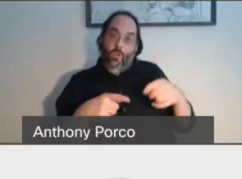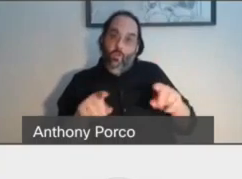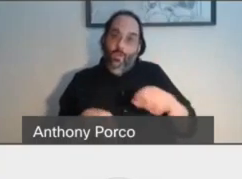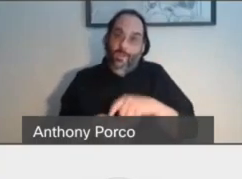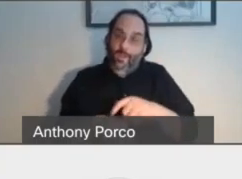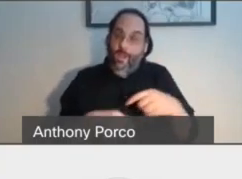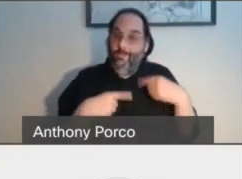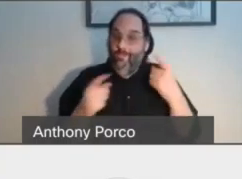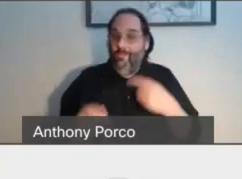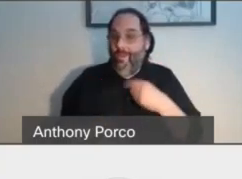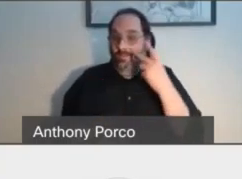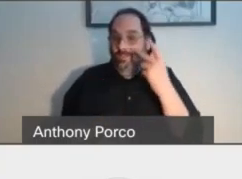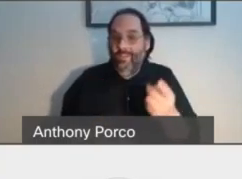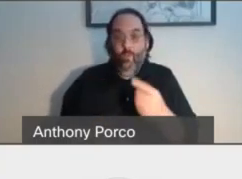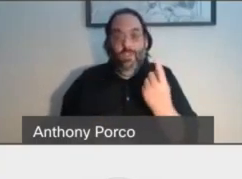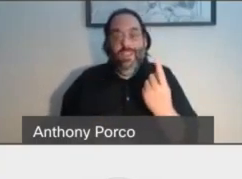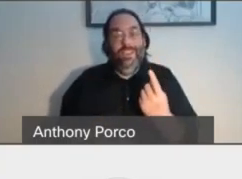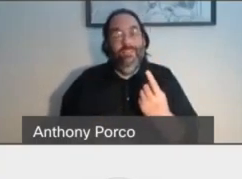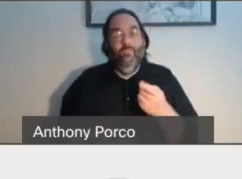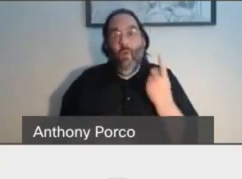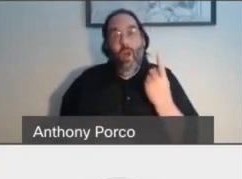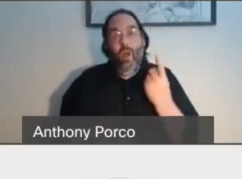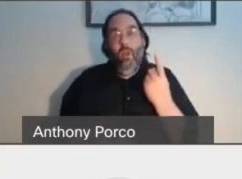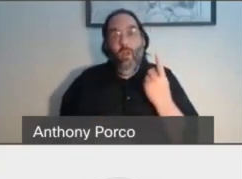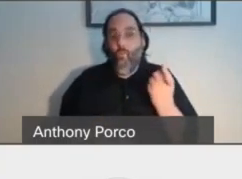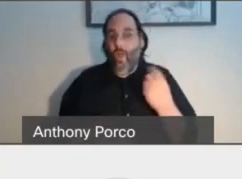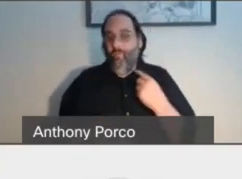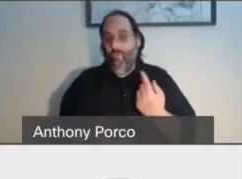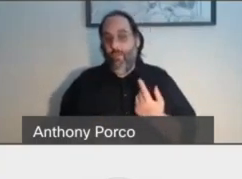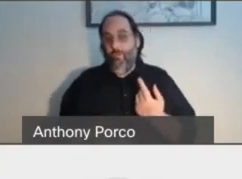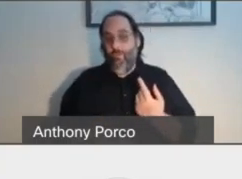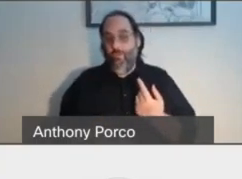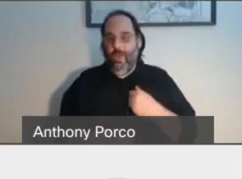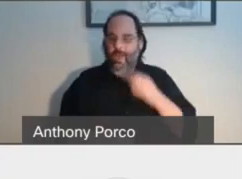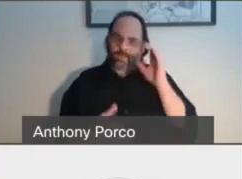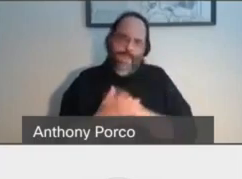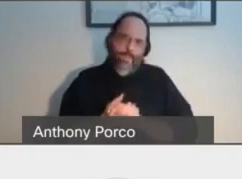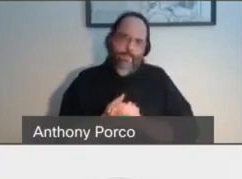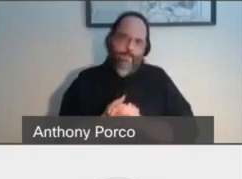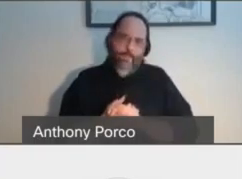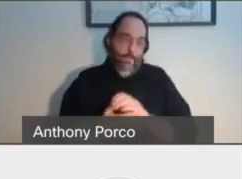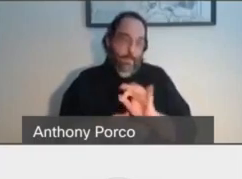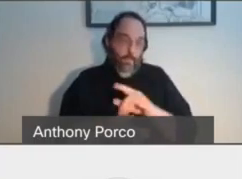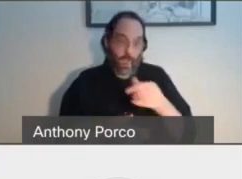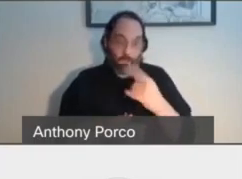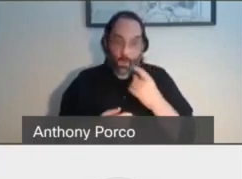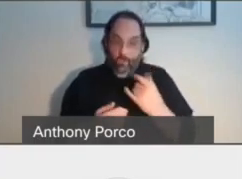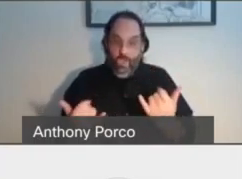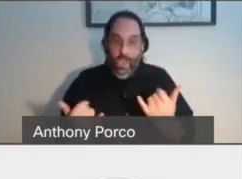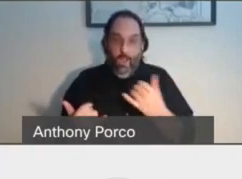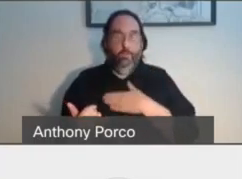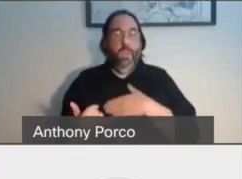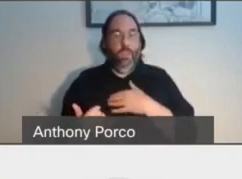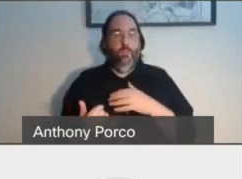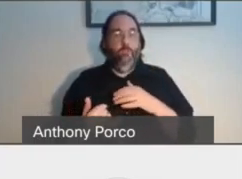far seen only one question, I believe. And if you have a question, please feel free